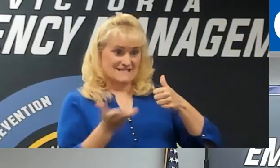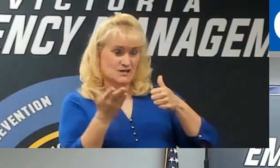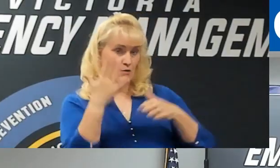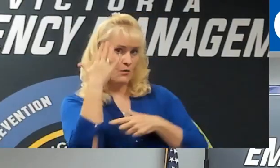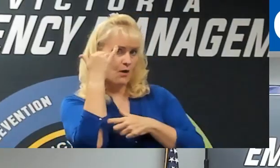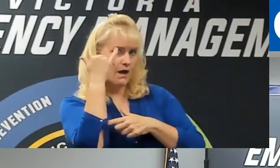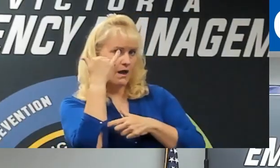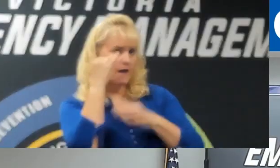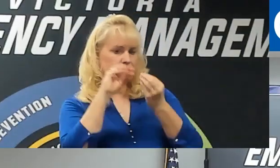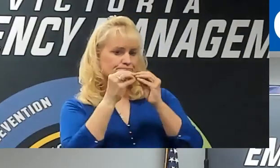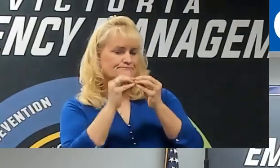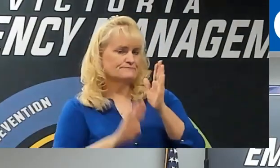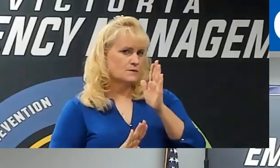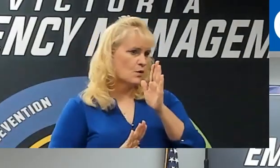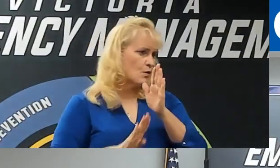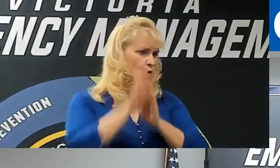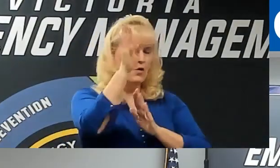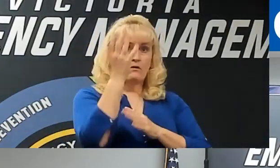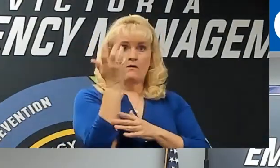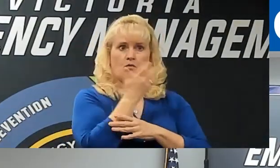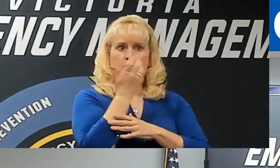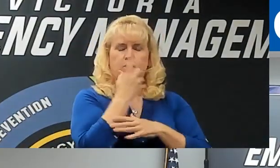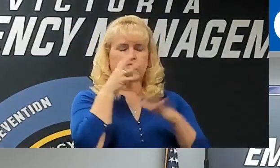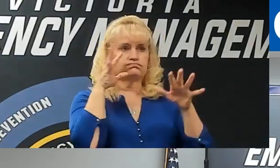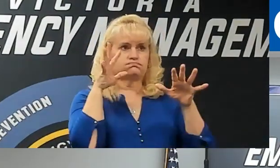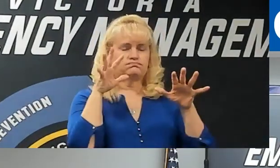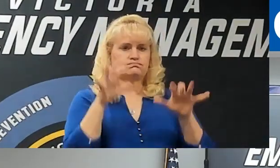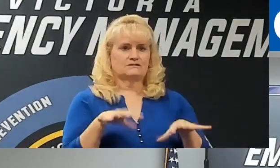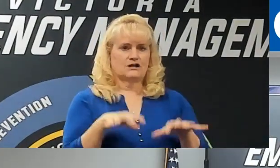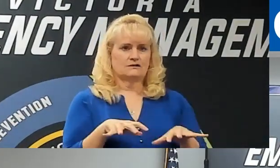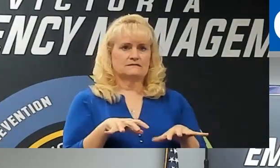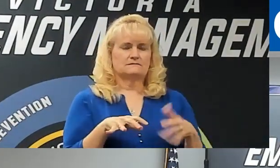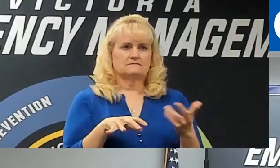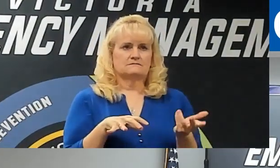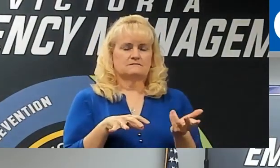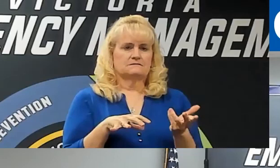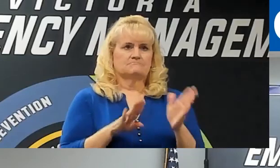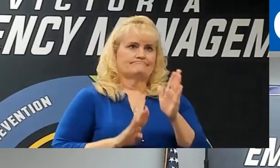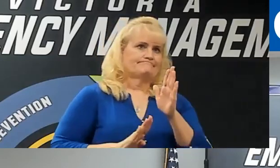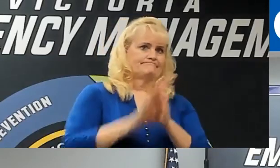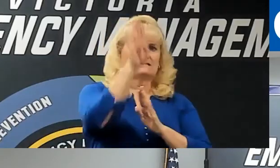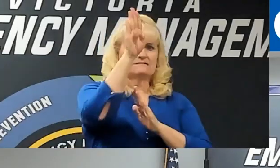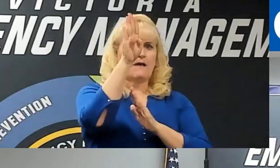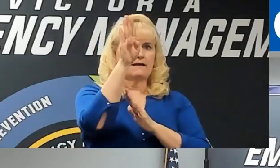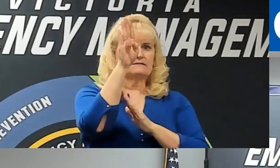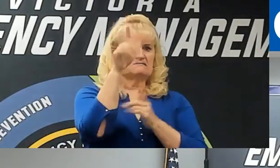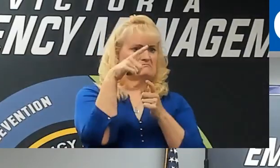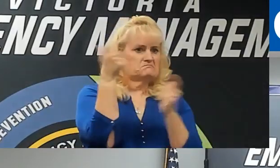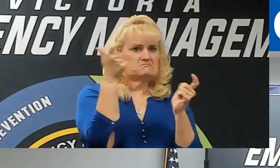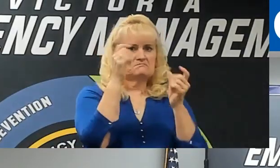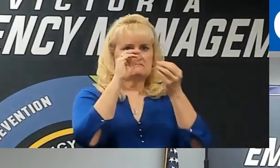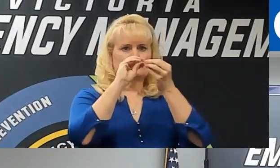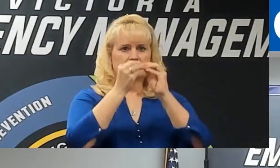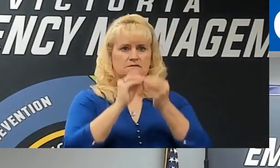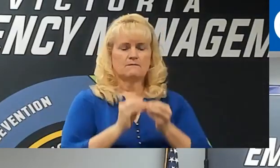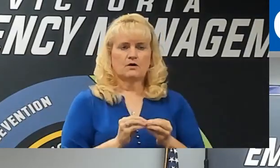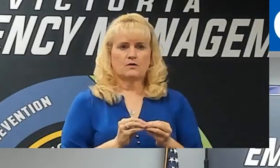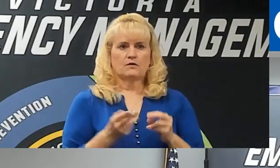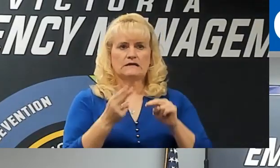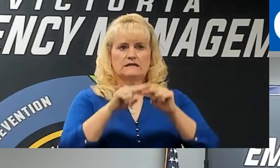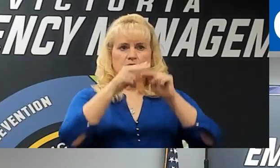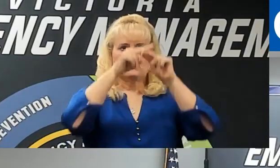in the cases. I mean, an unbelievable spike. I mean, well, actually not unbelievable, but we've had a significant increase in numbers,